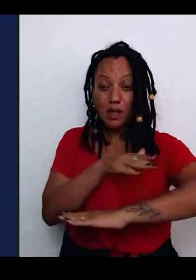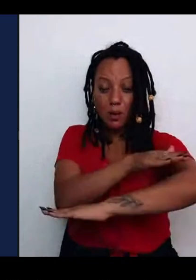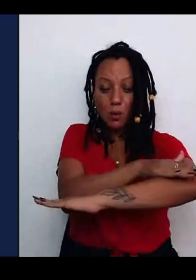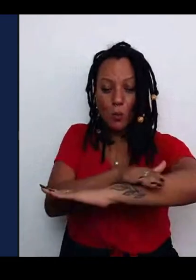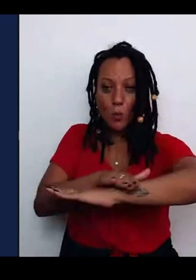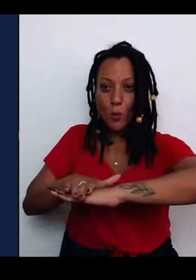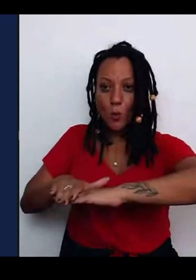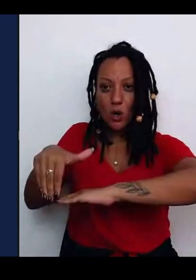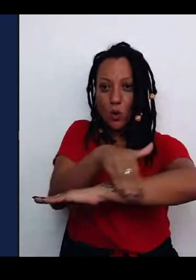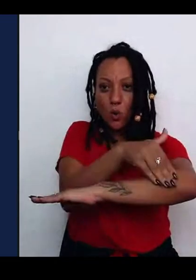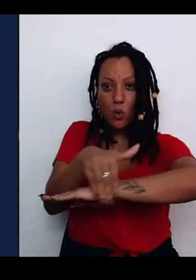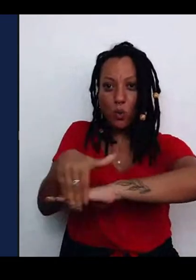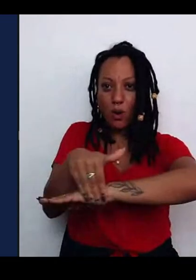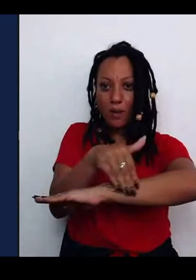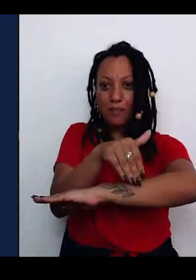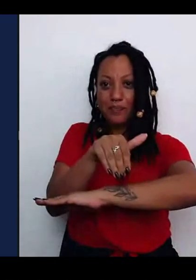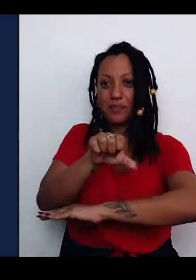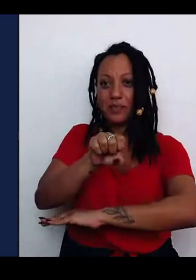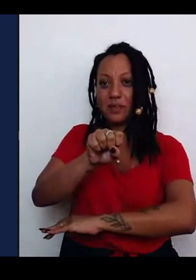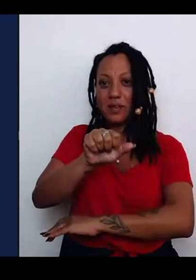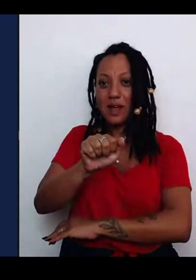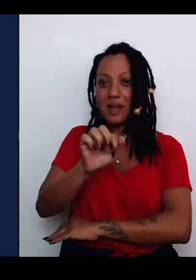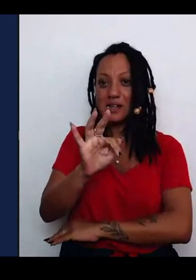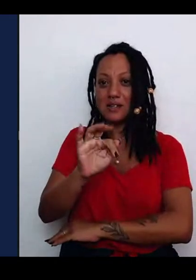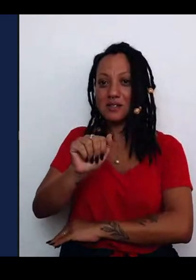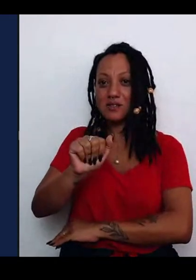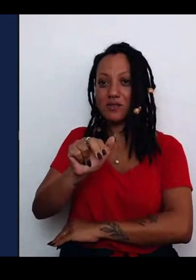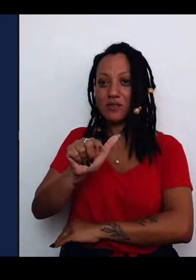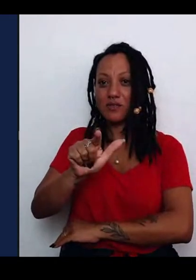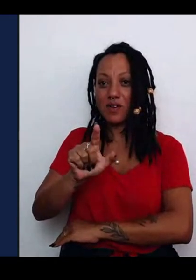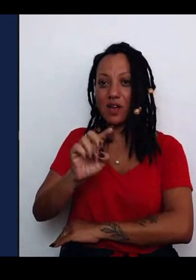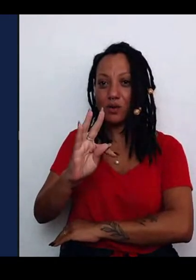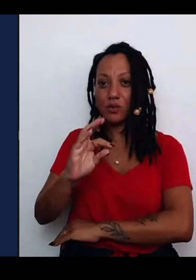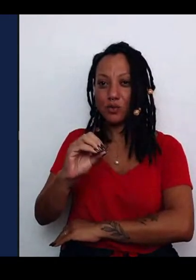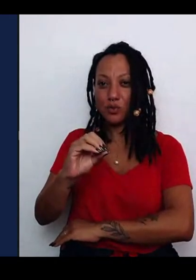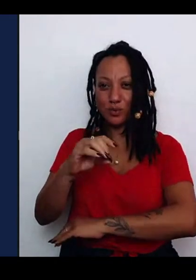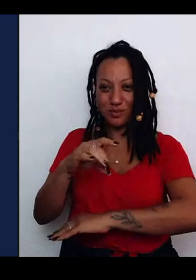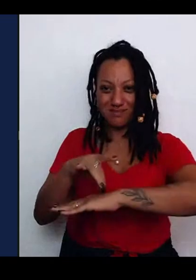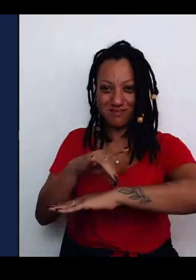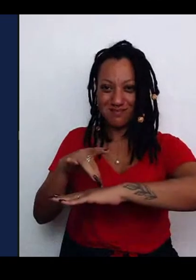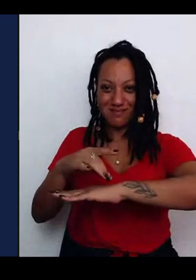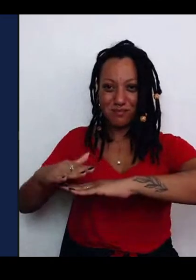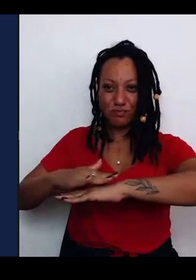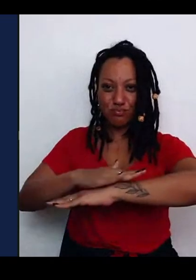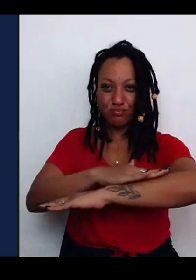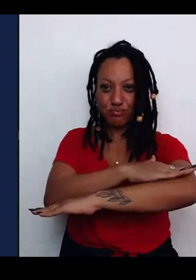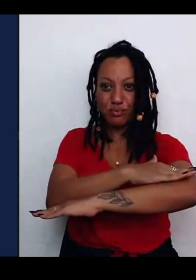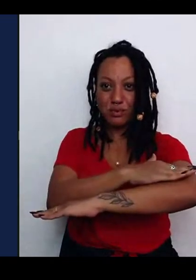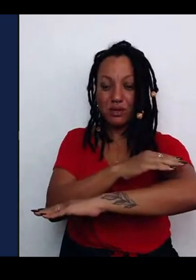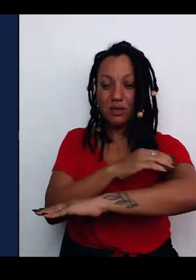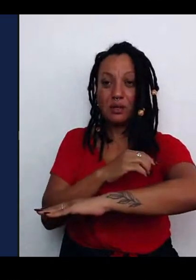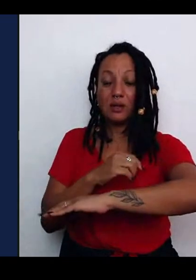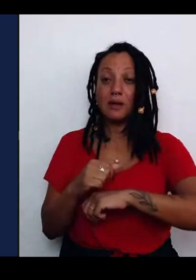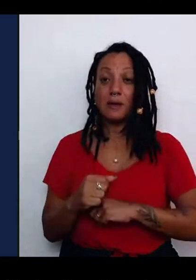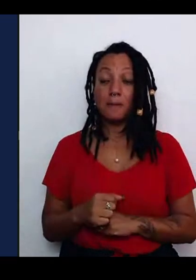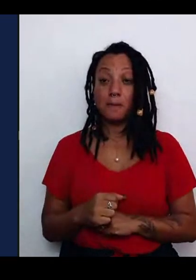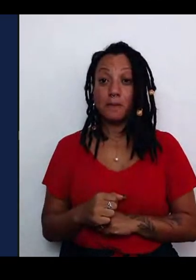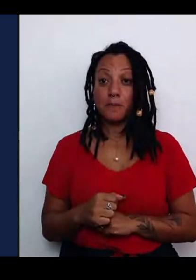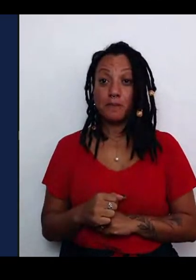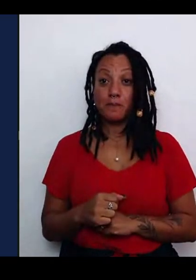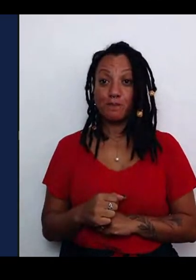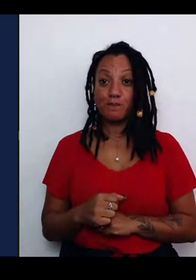forces that attract to burn to obscurate to oblivide all life that causes a problem